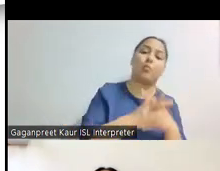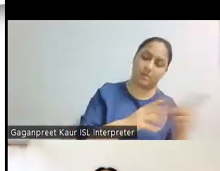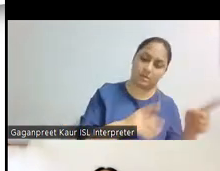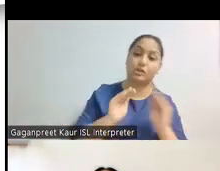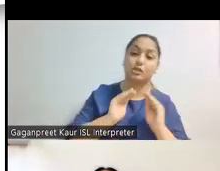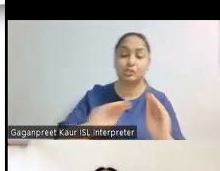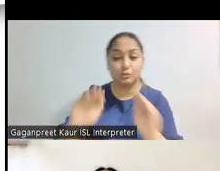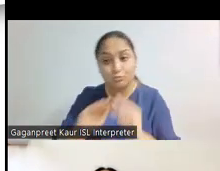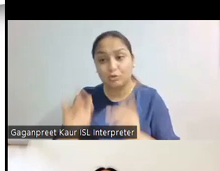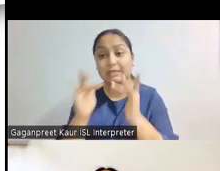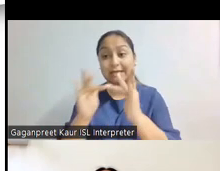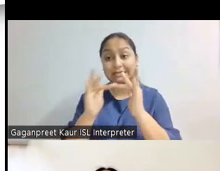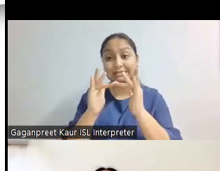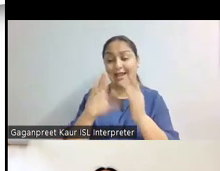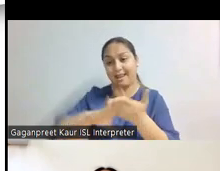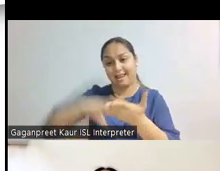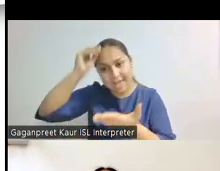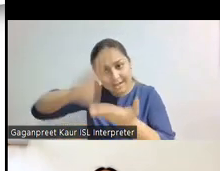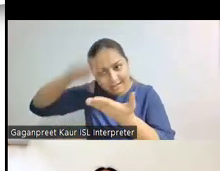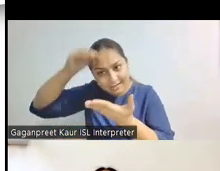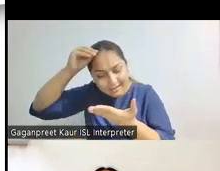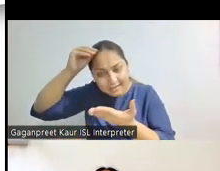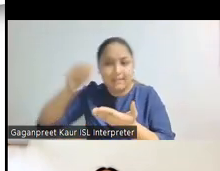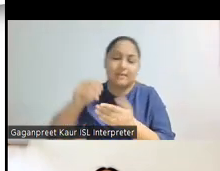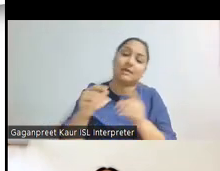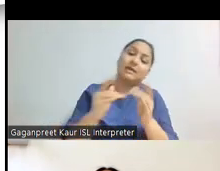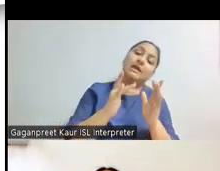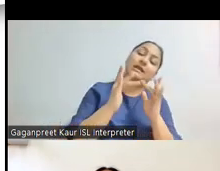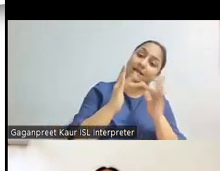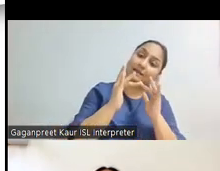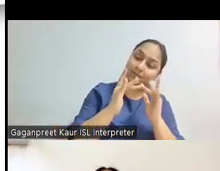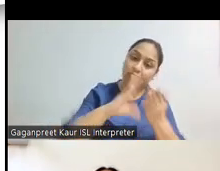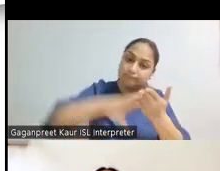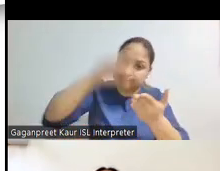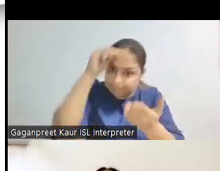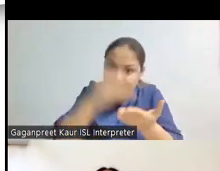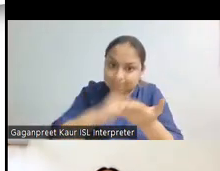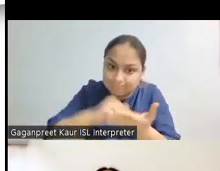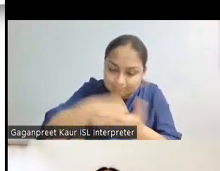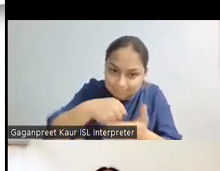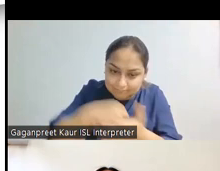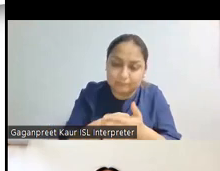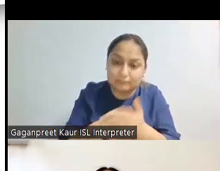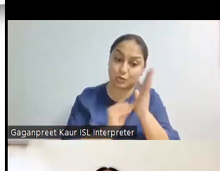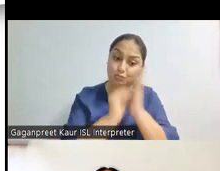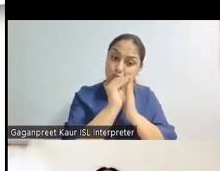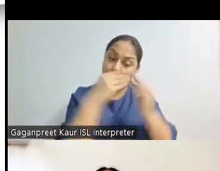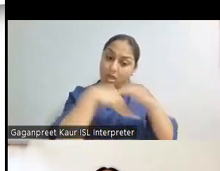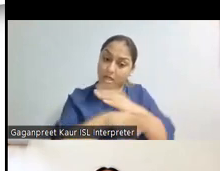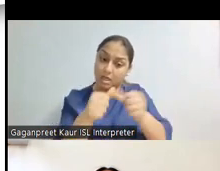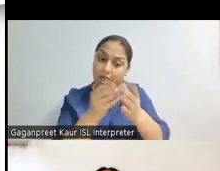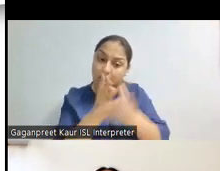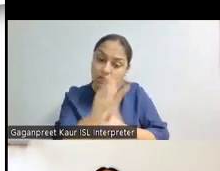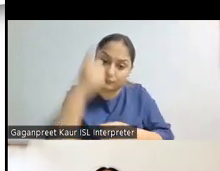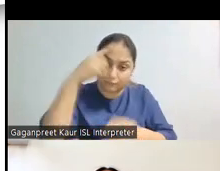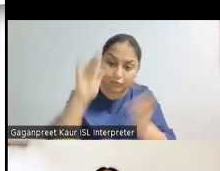supporting digital learning and digital literacy, improving the access to technology and the